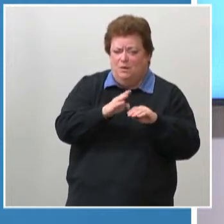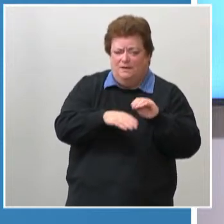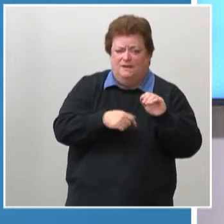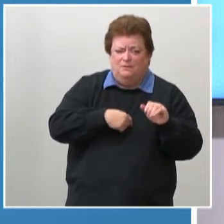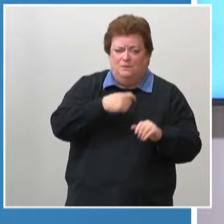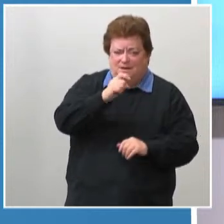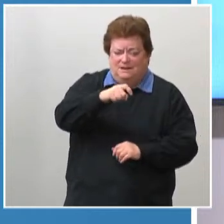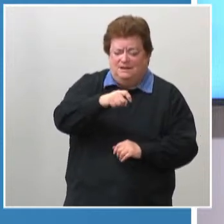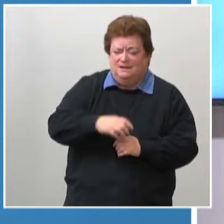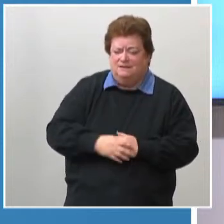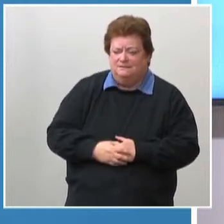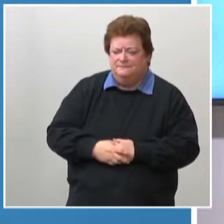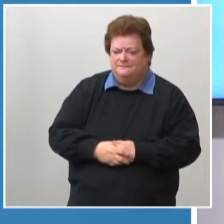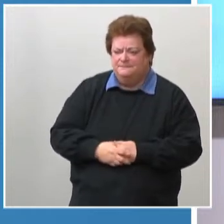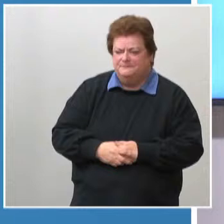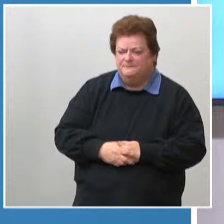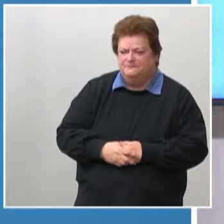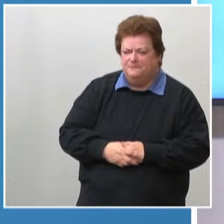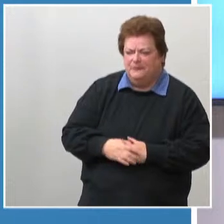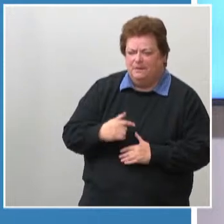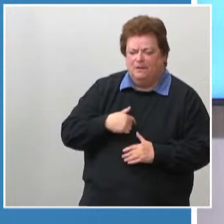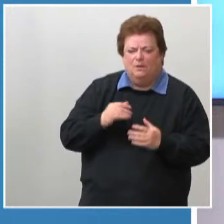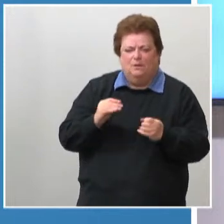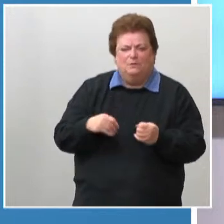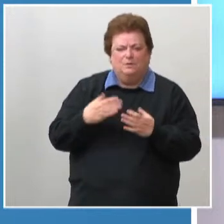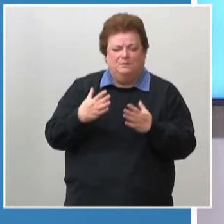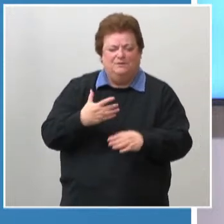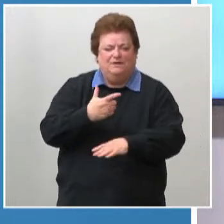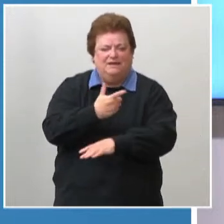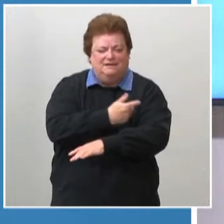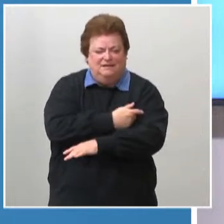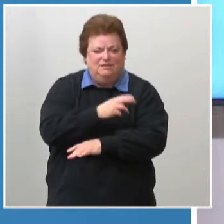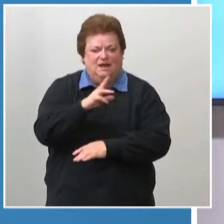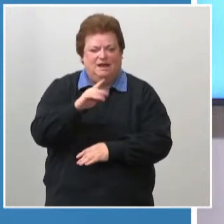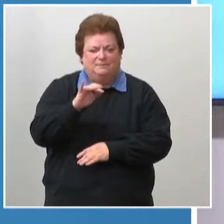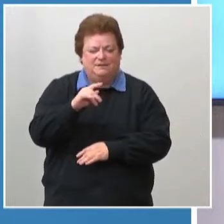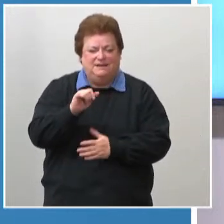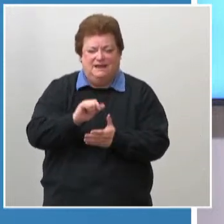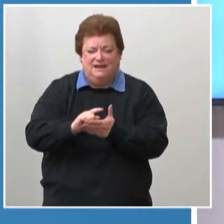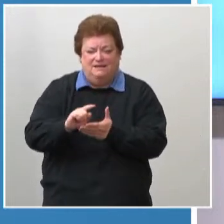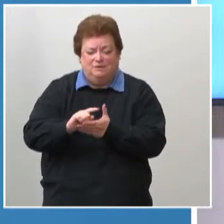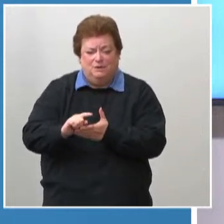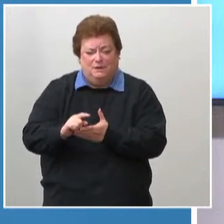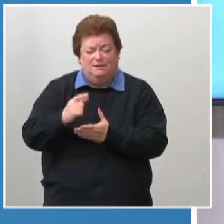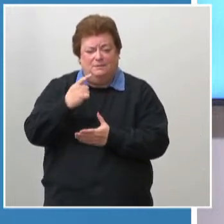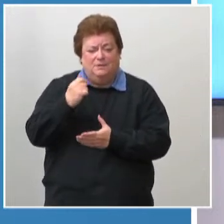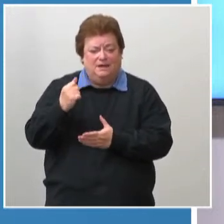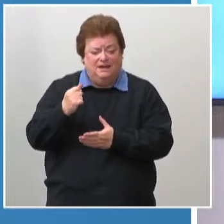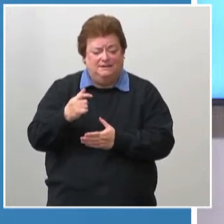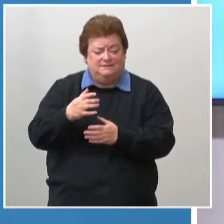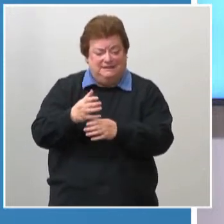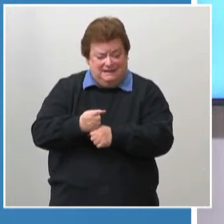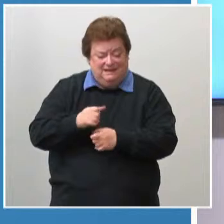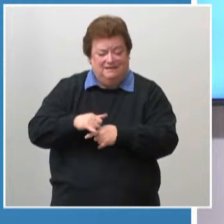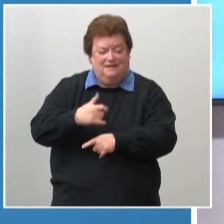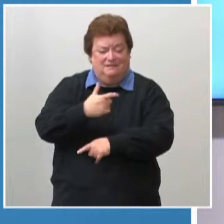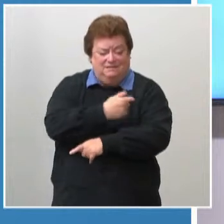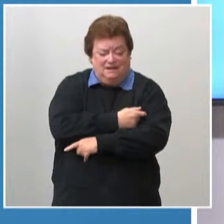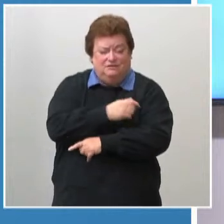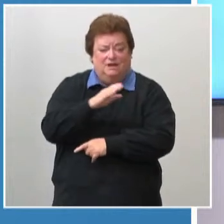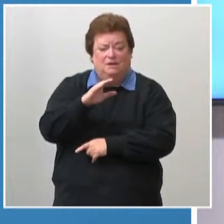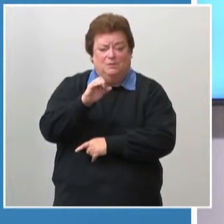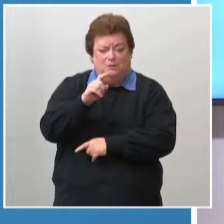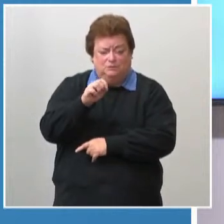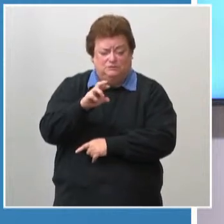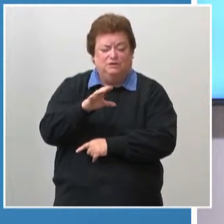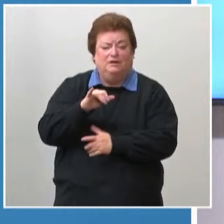it. We provide a vaccination update every week because getting vaccinated and a booster dose